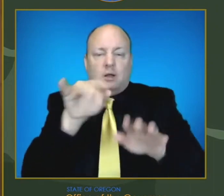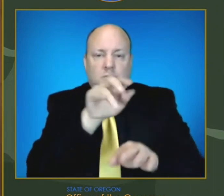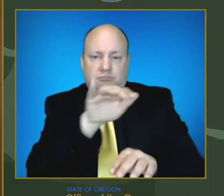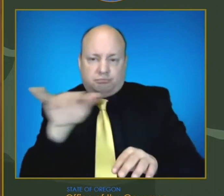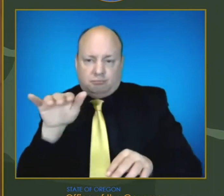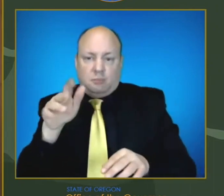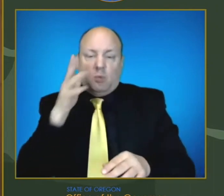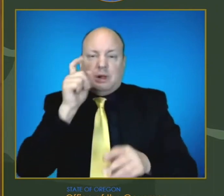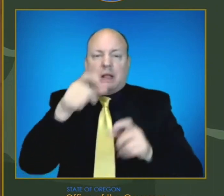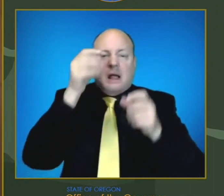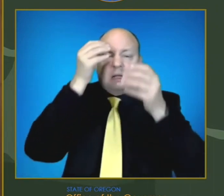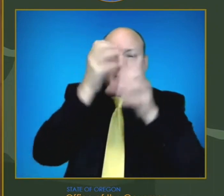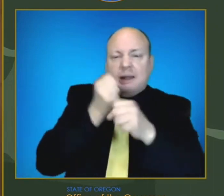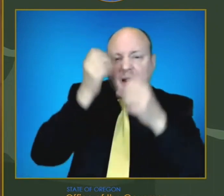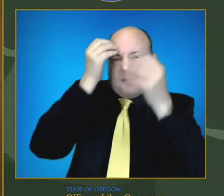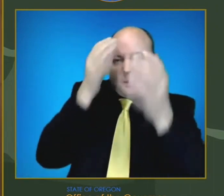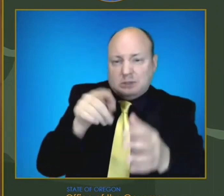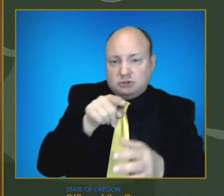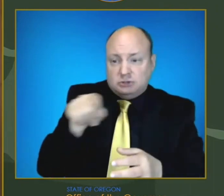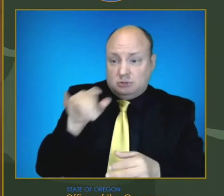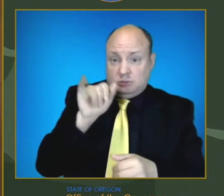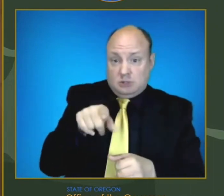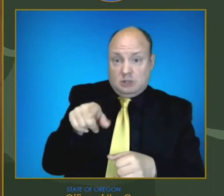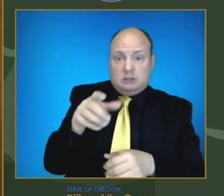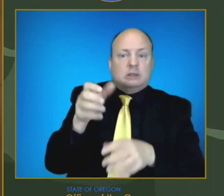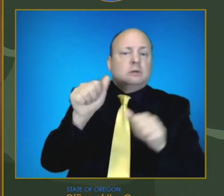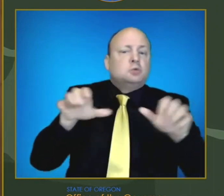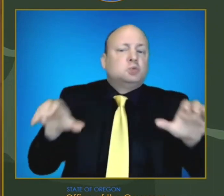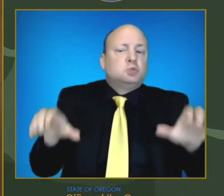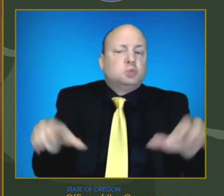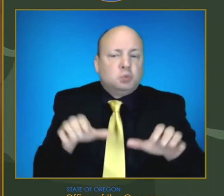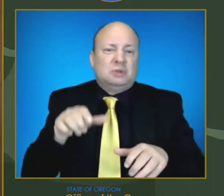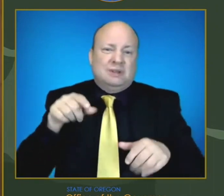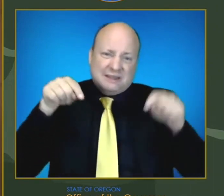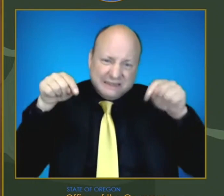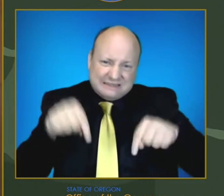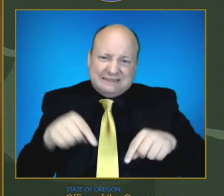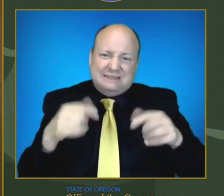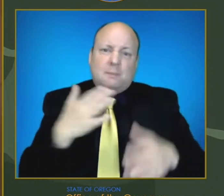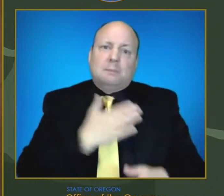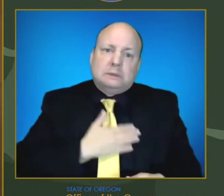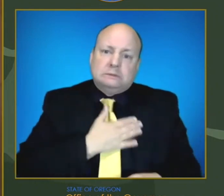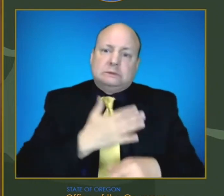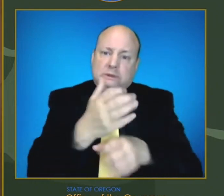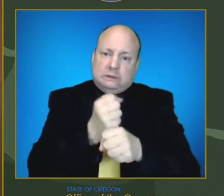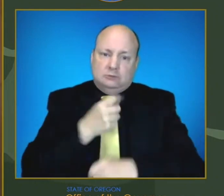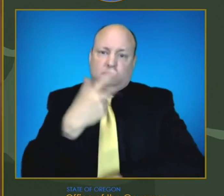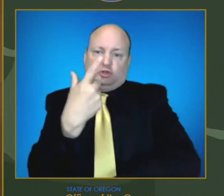eligible Oregonian to take your shot. Go get vaccinated. It can